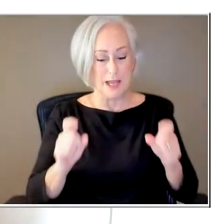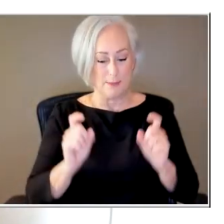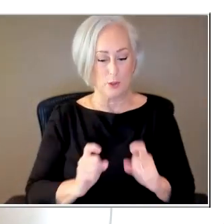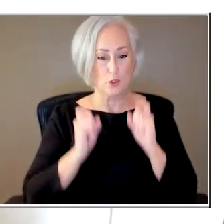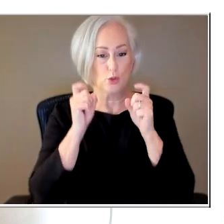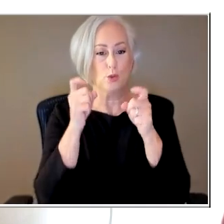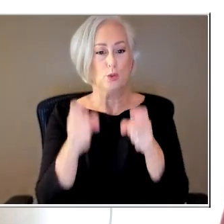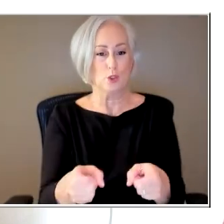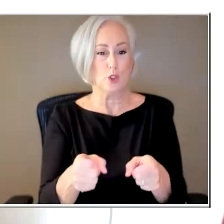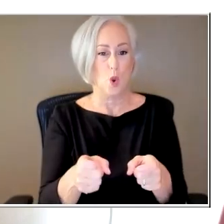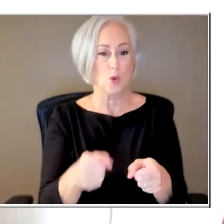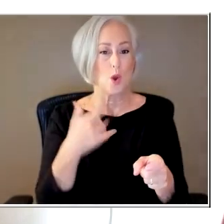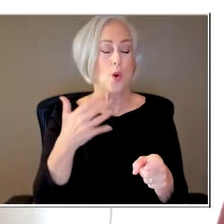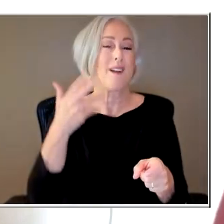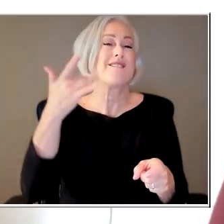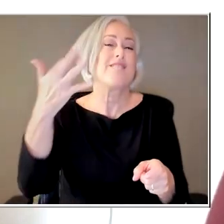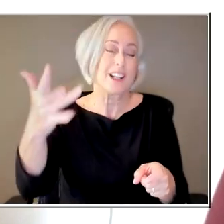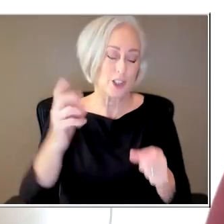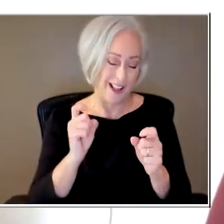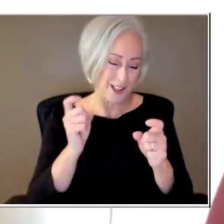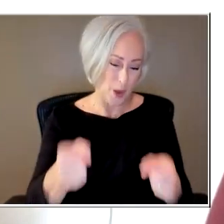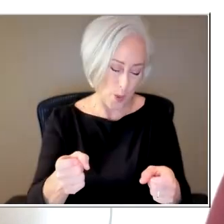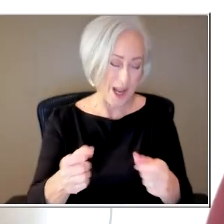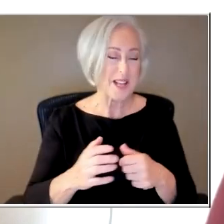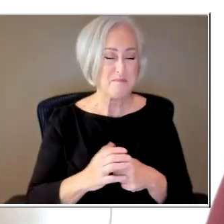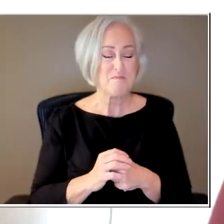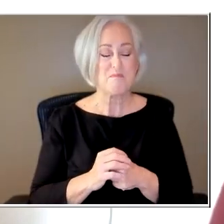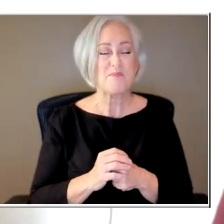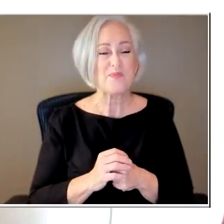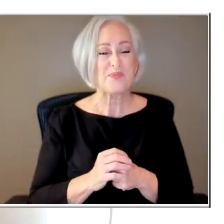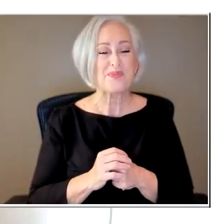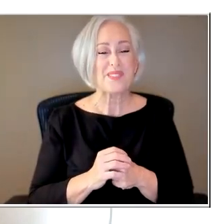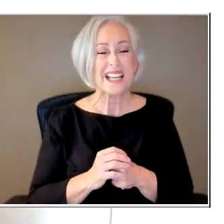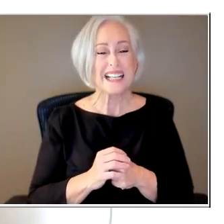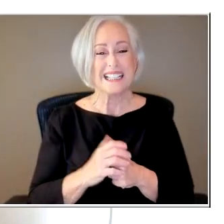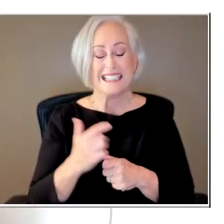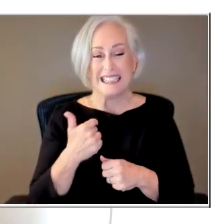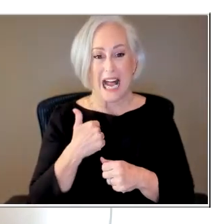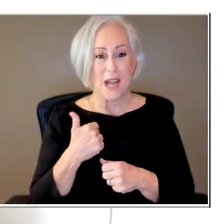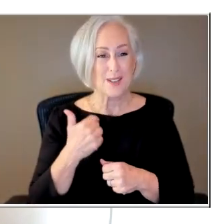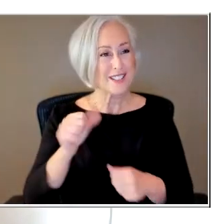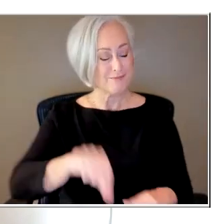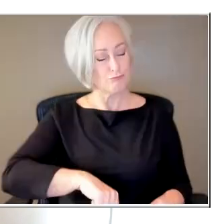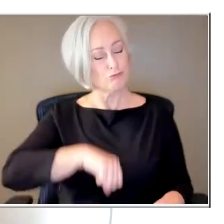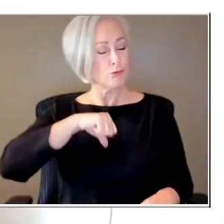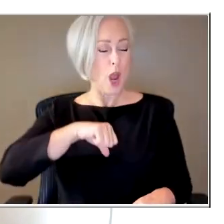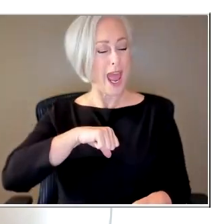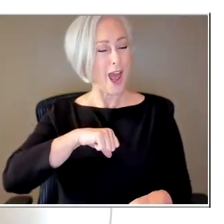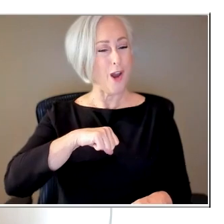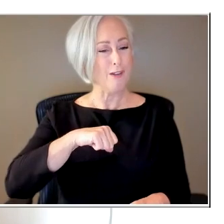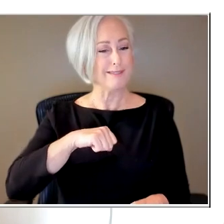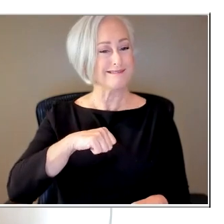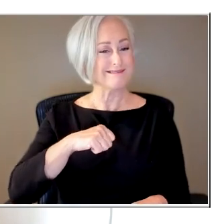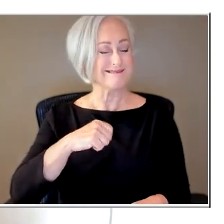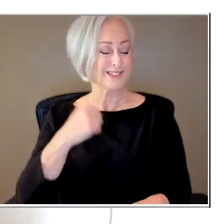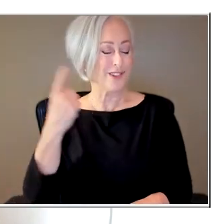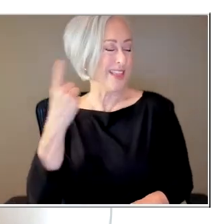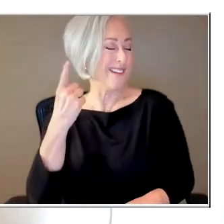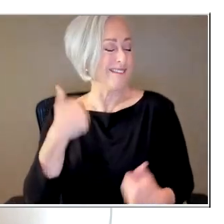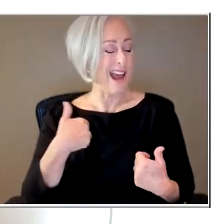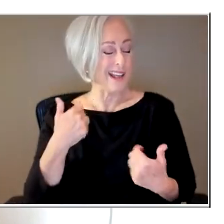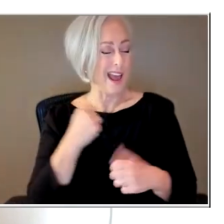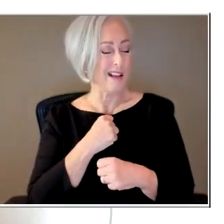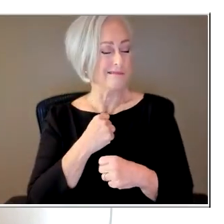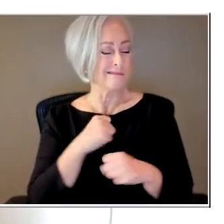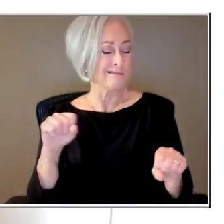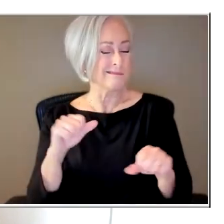or eventually donate. And I was kind of proud to be someone who can donate. Yeah, it